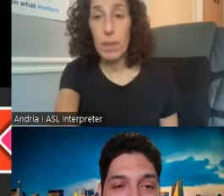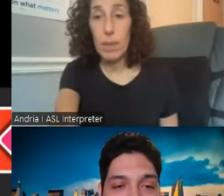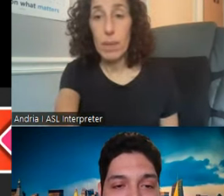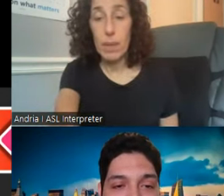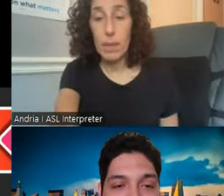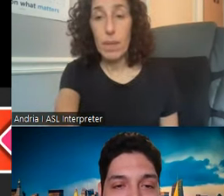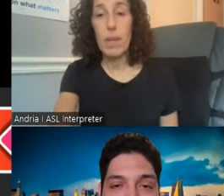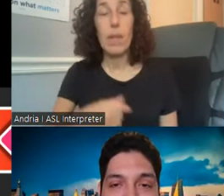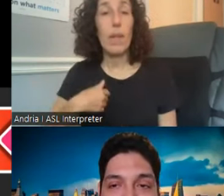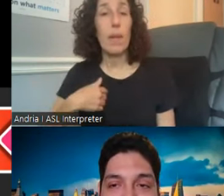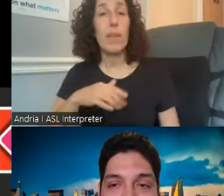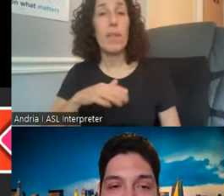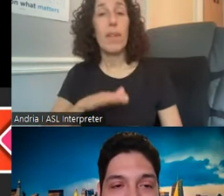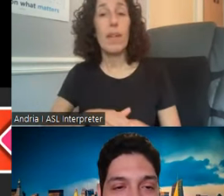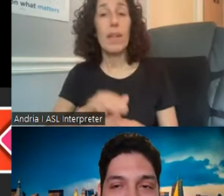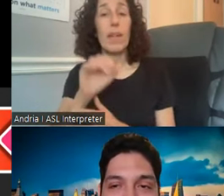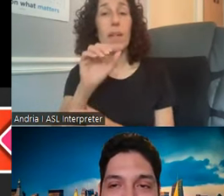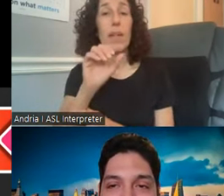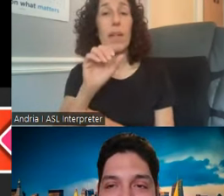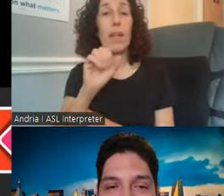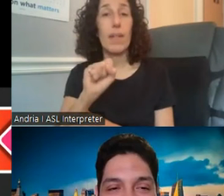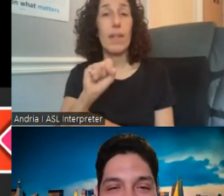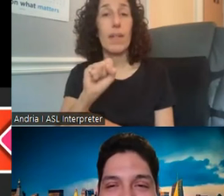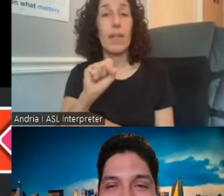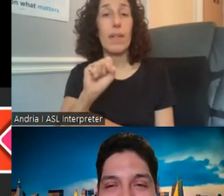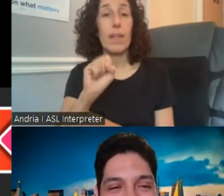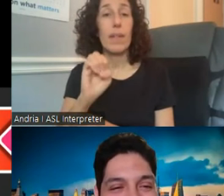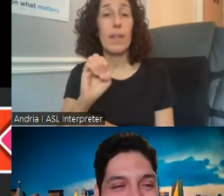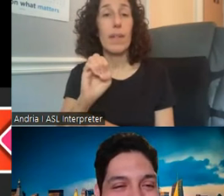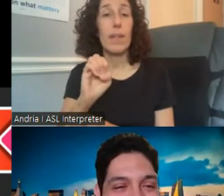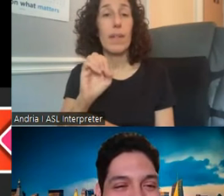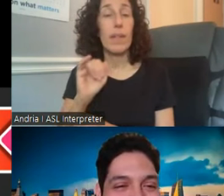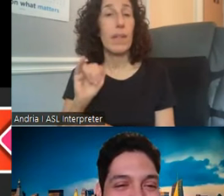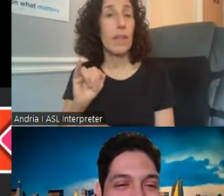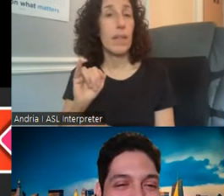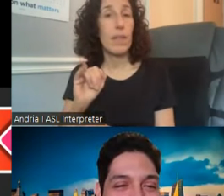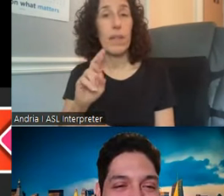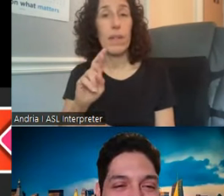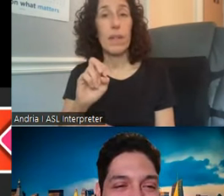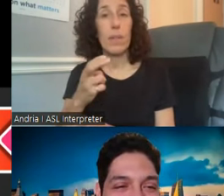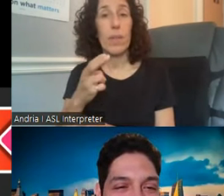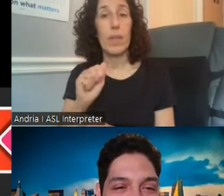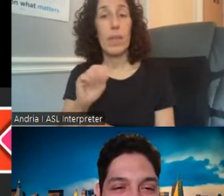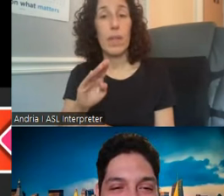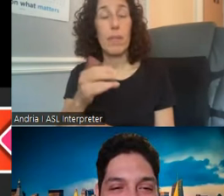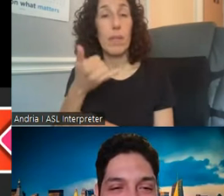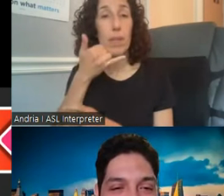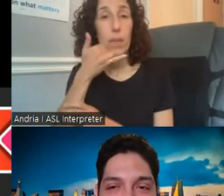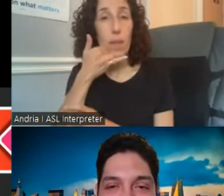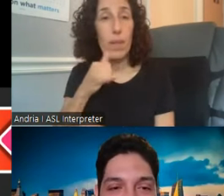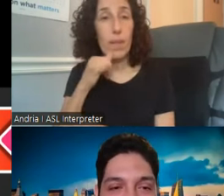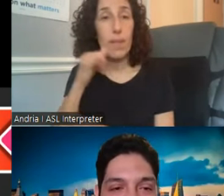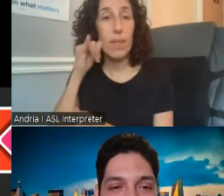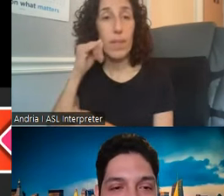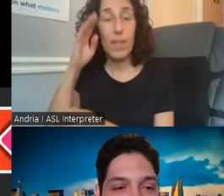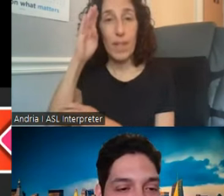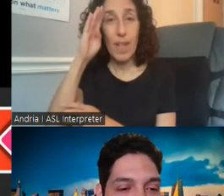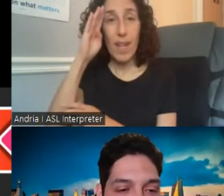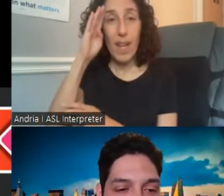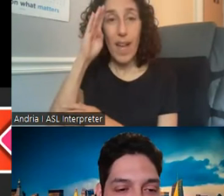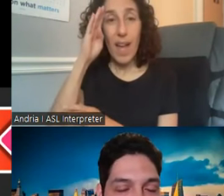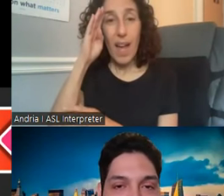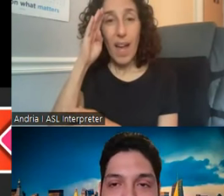SEI rehabilitation call yesterday. I see my man Garrison in the room as well. Just wanted to shout you out, brother. You guys did a great